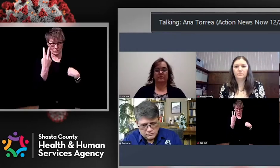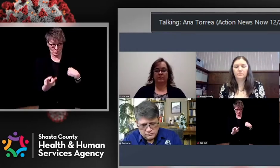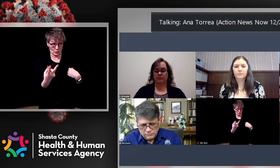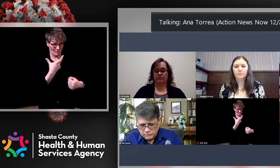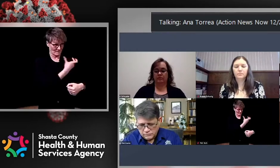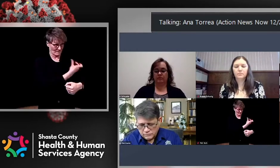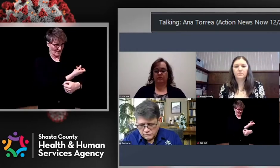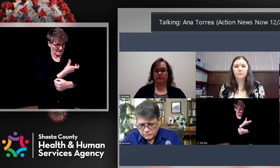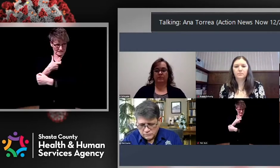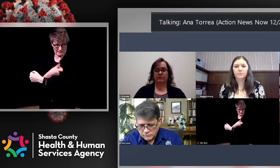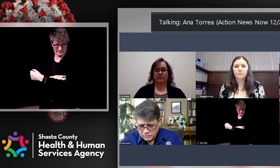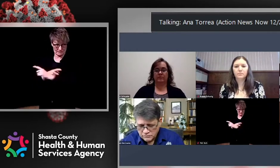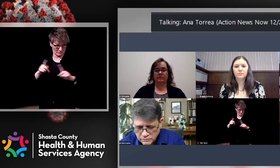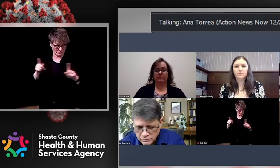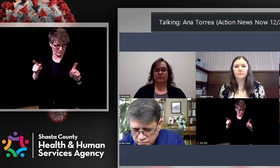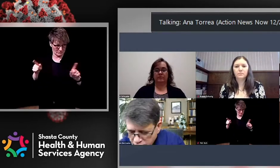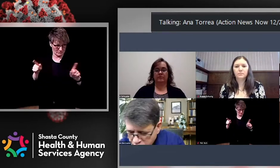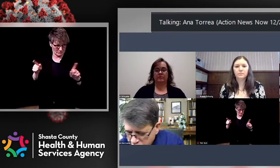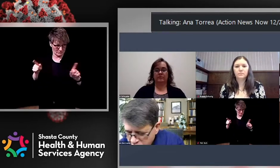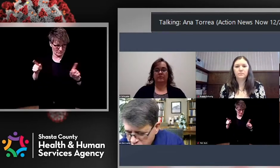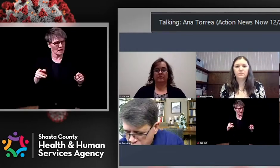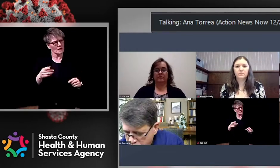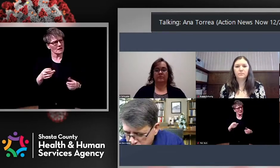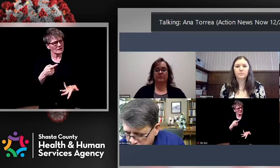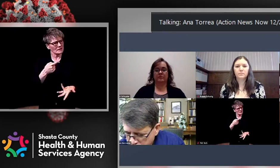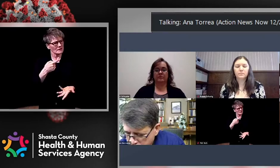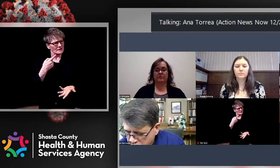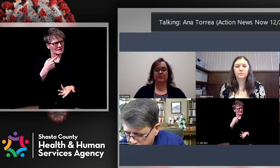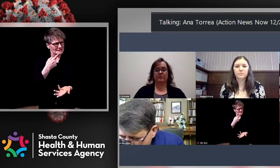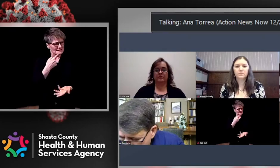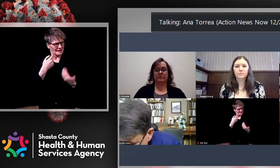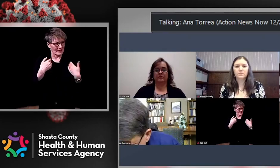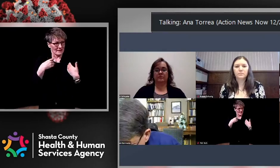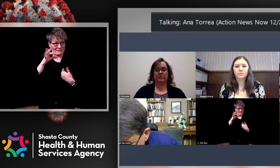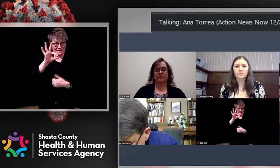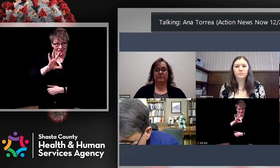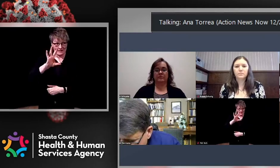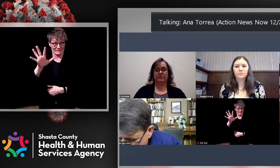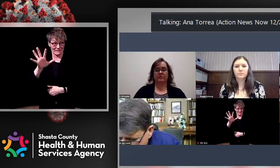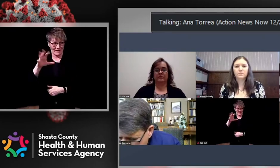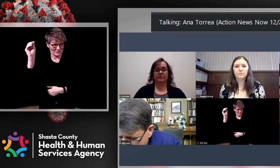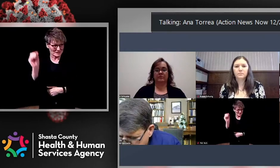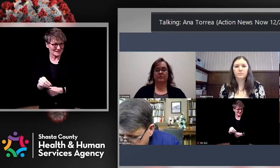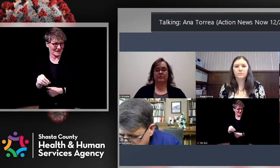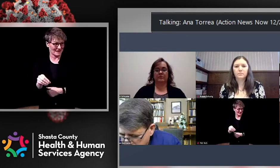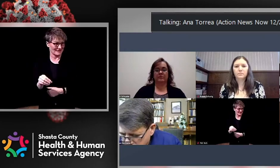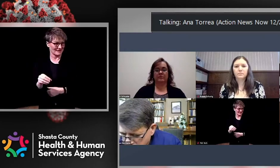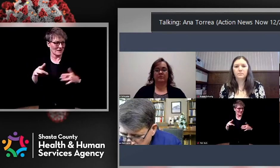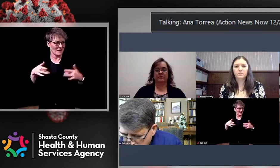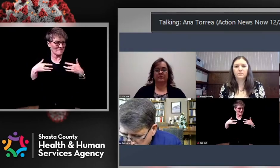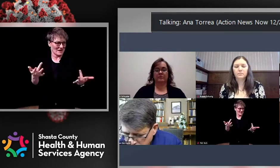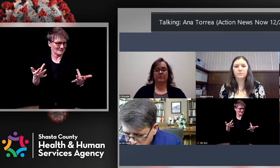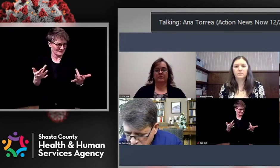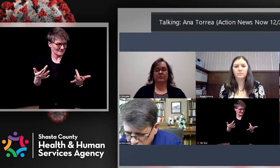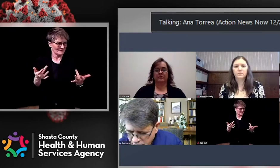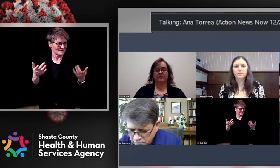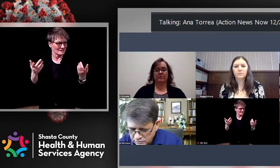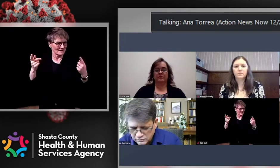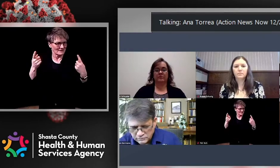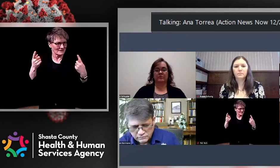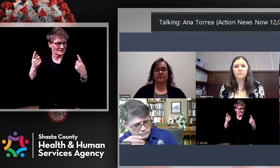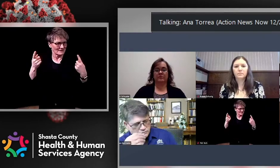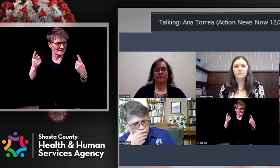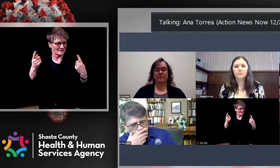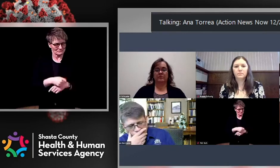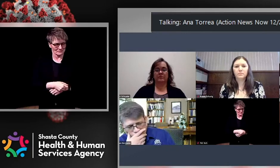already claimed they have 95% effectiveness, while AstraZeneca says it's about 70% effective. From